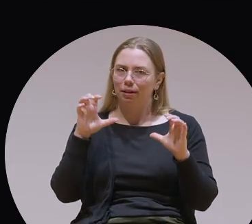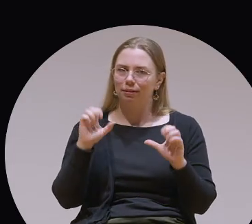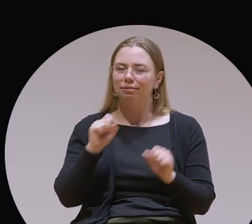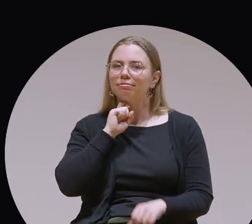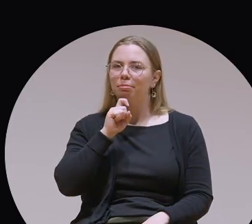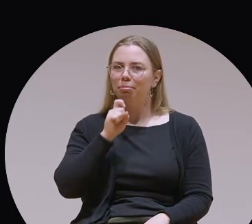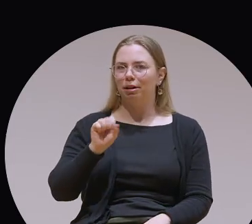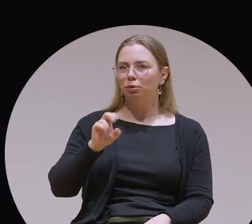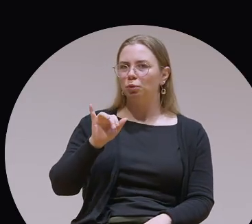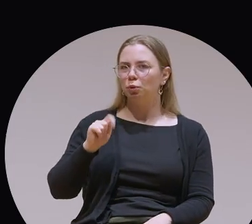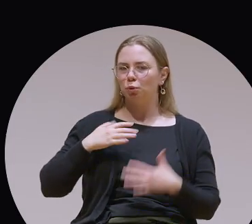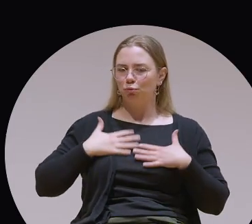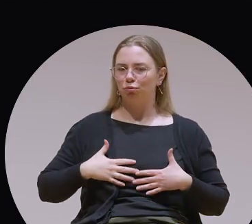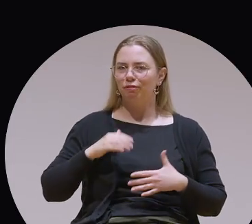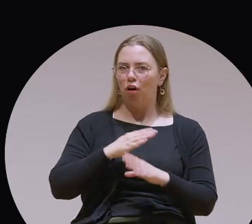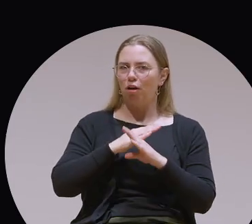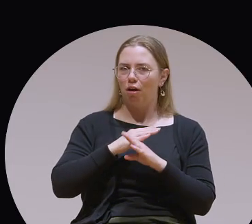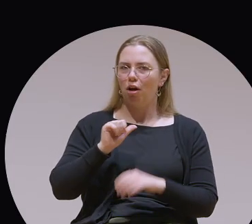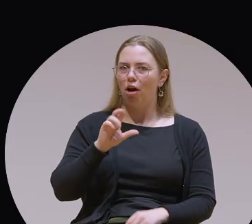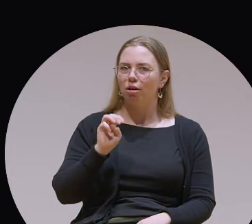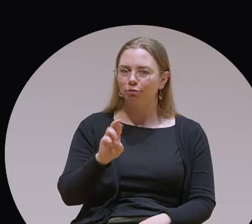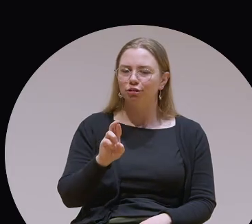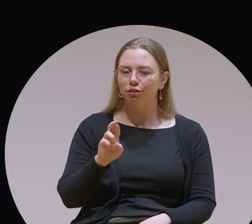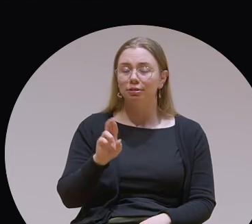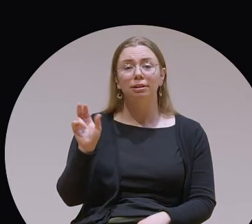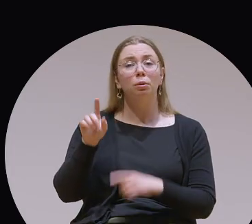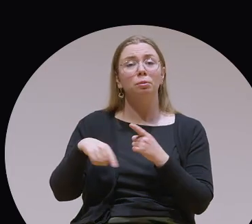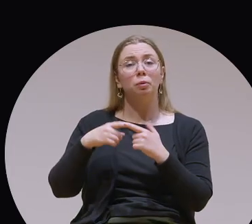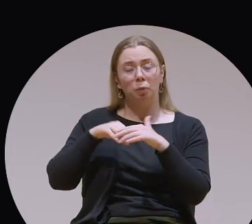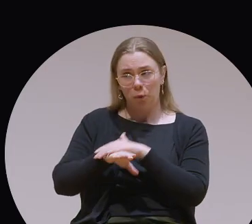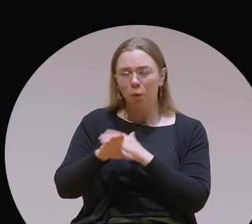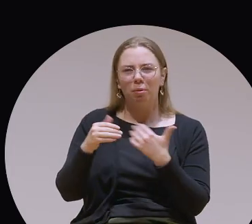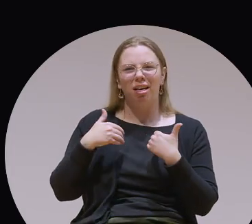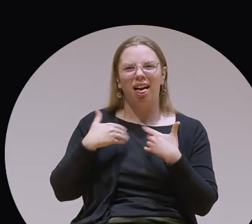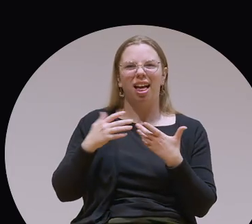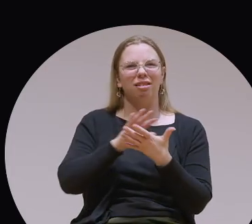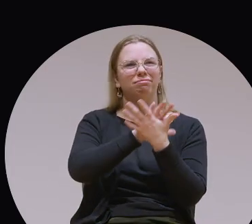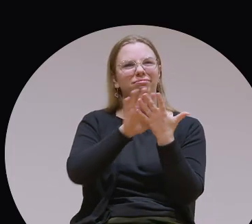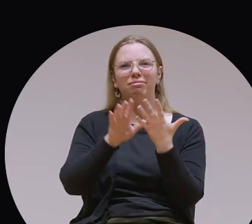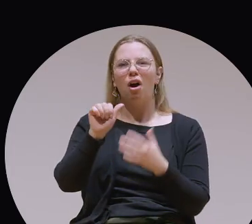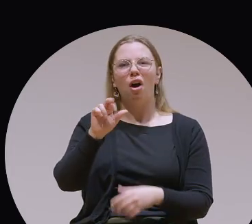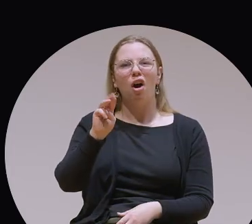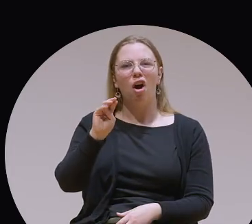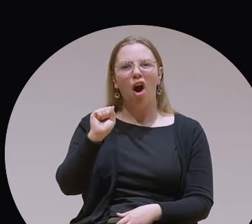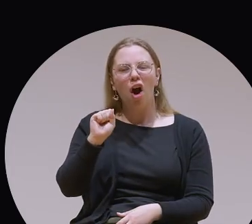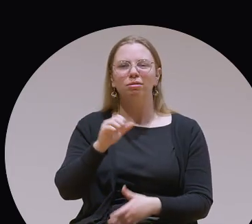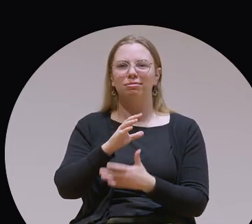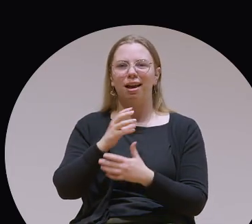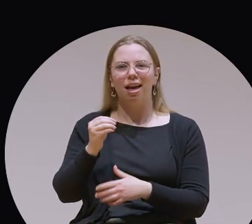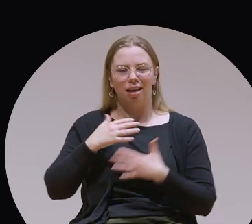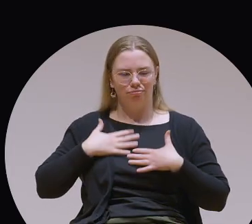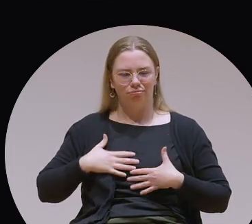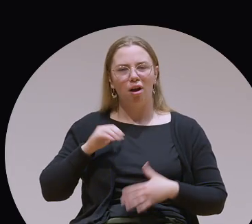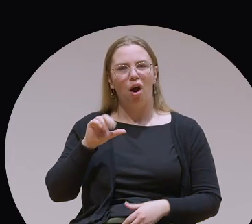Met, you go in the main entrance, turn right into the Arms and Armor galleries. And in a case on the right, there's this beautiful